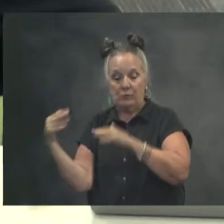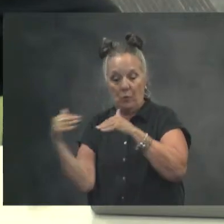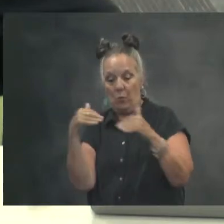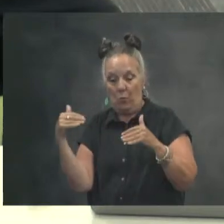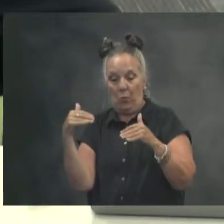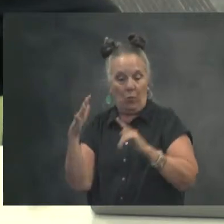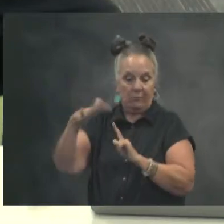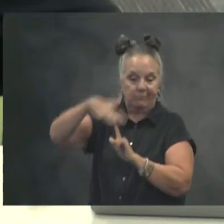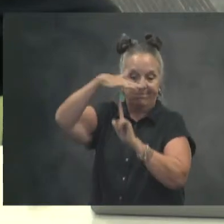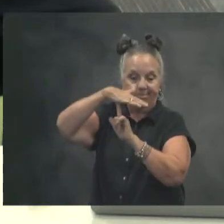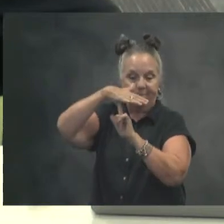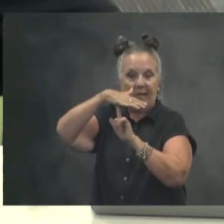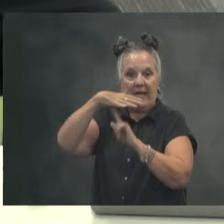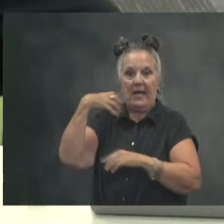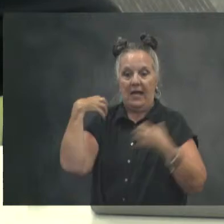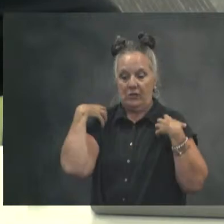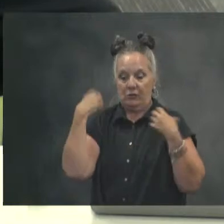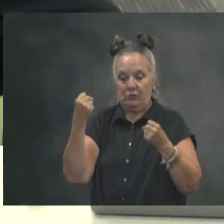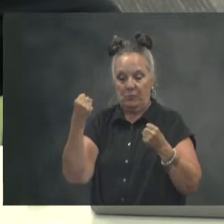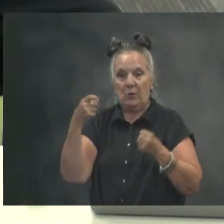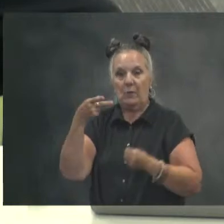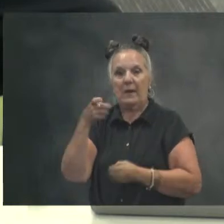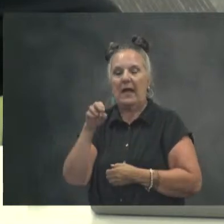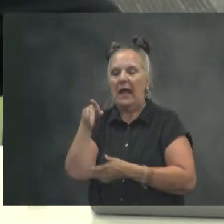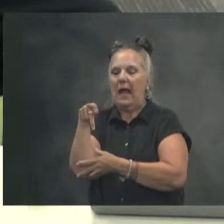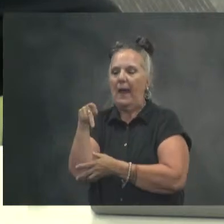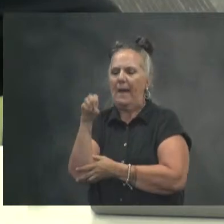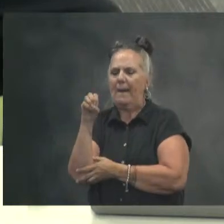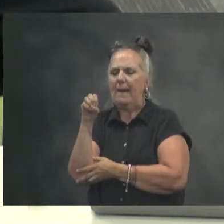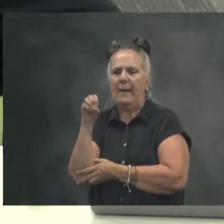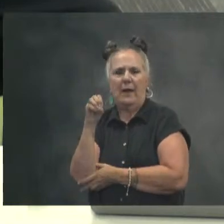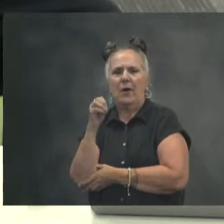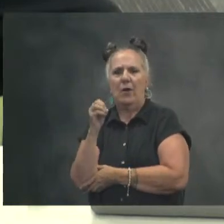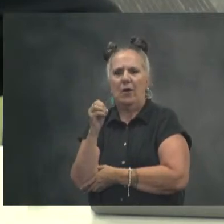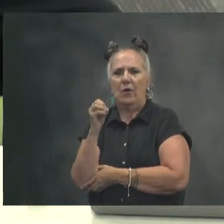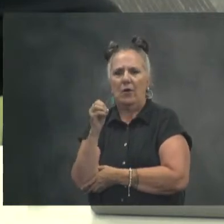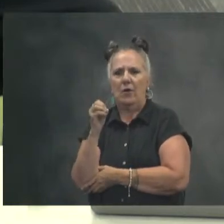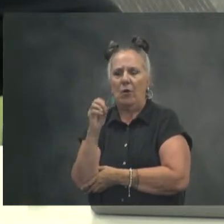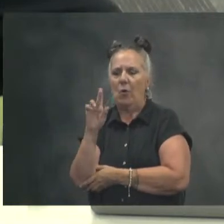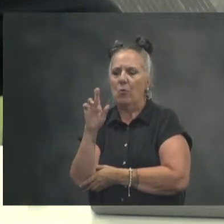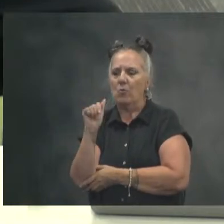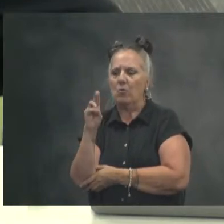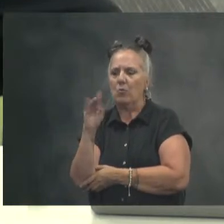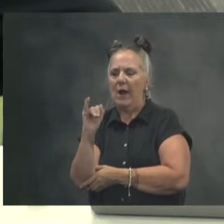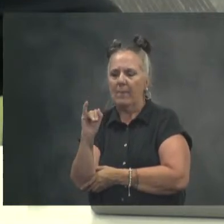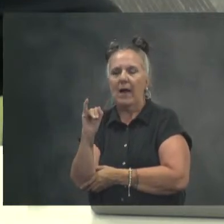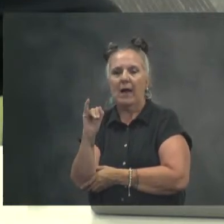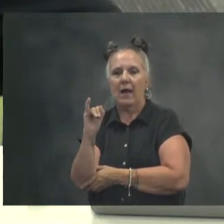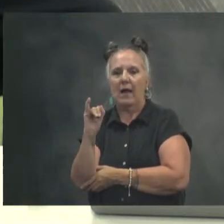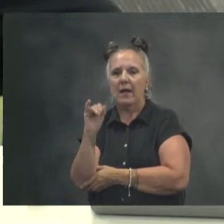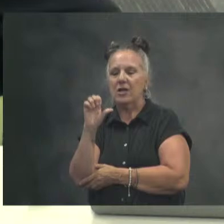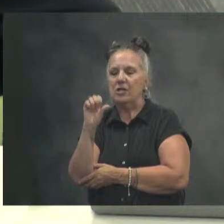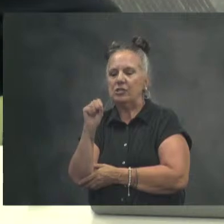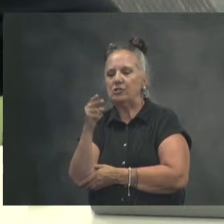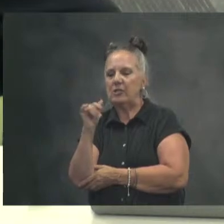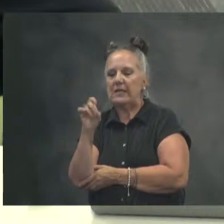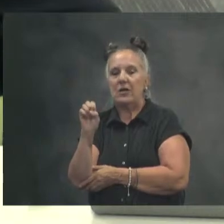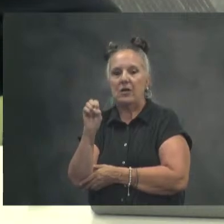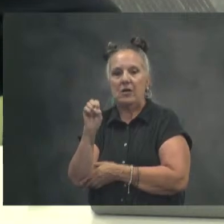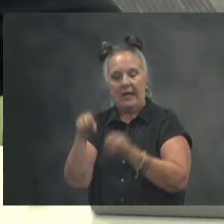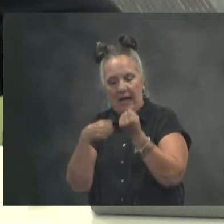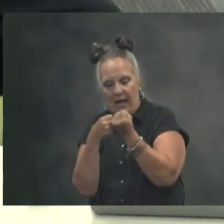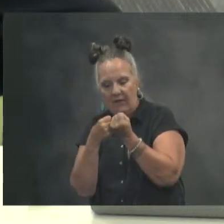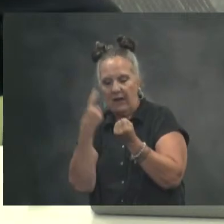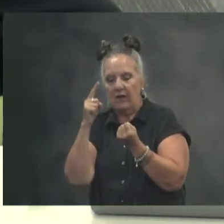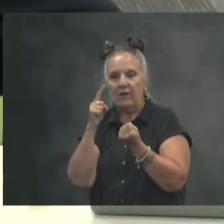And then finally, a gentleman, Rabbi Schneerson, in 1983, began advocating for a moment of silence in